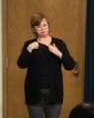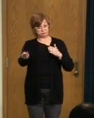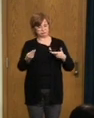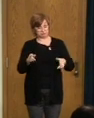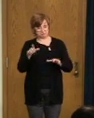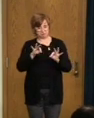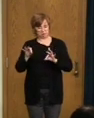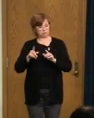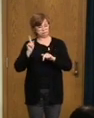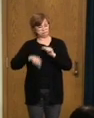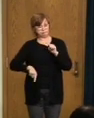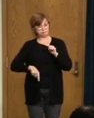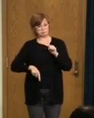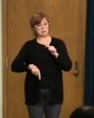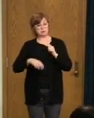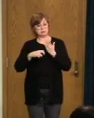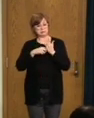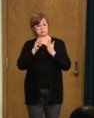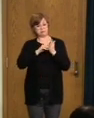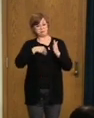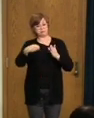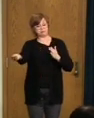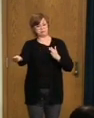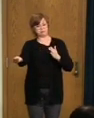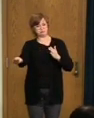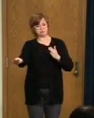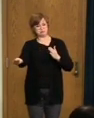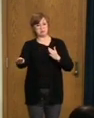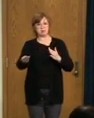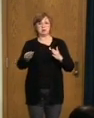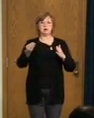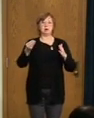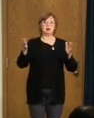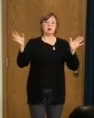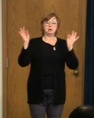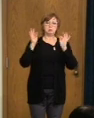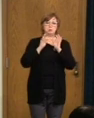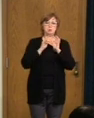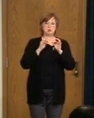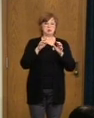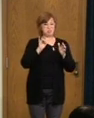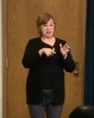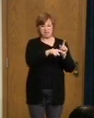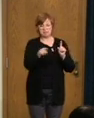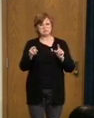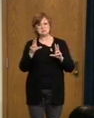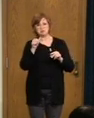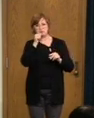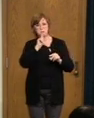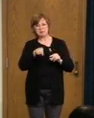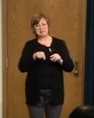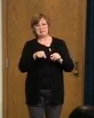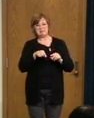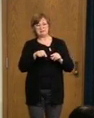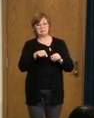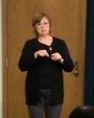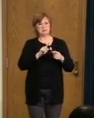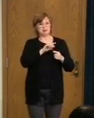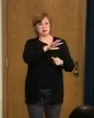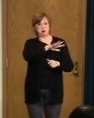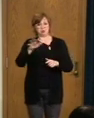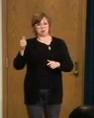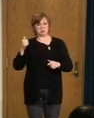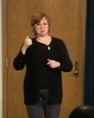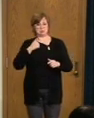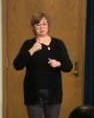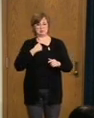conversation that we need to continue to have, in particular as we enter into the holiday season, is there is no province, including Saskatchewan,